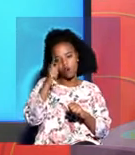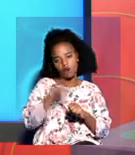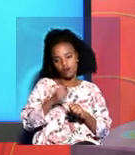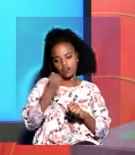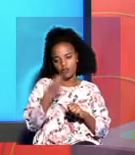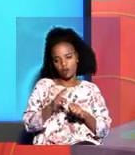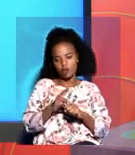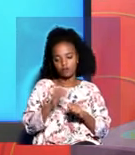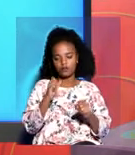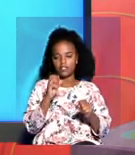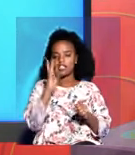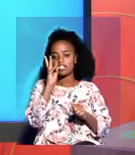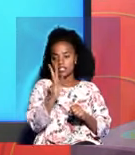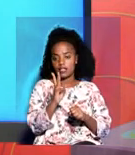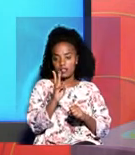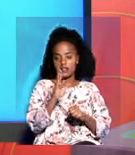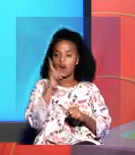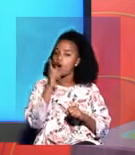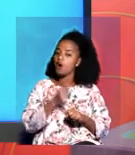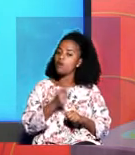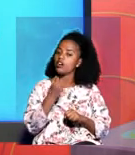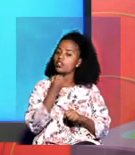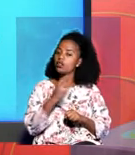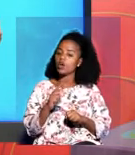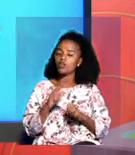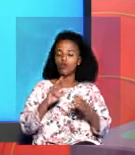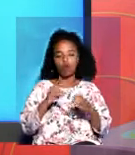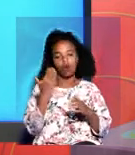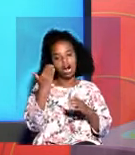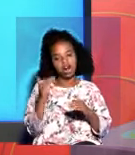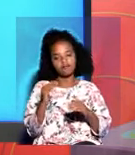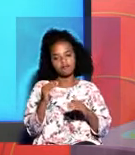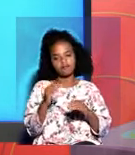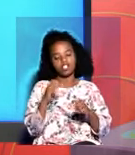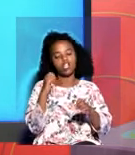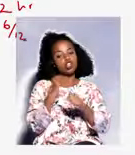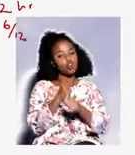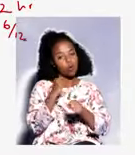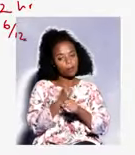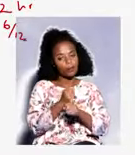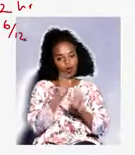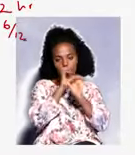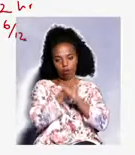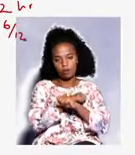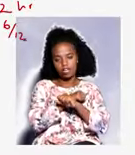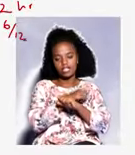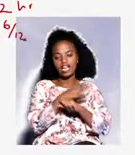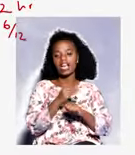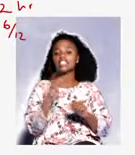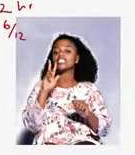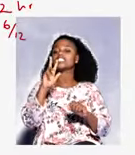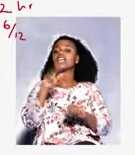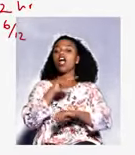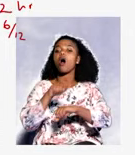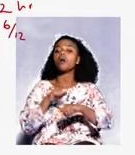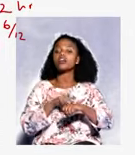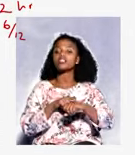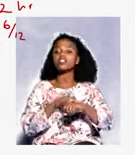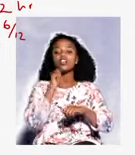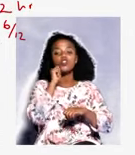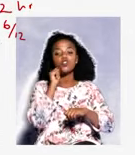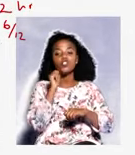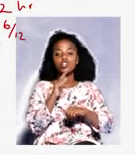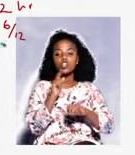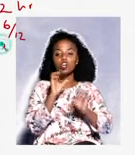can complete 6 over 12 of the job, or half of the job. In 3 hours,